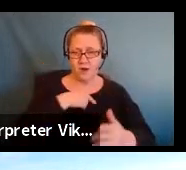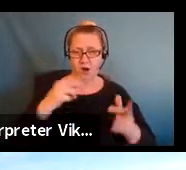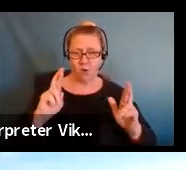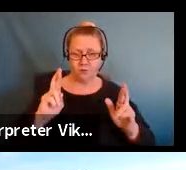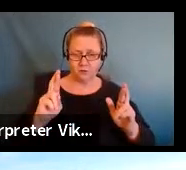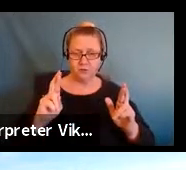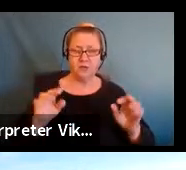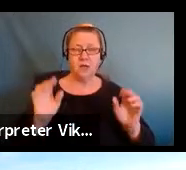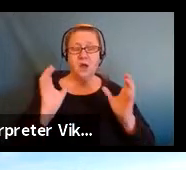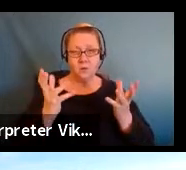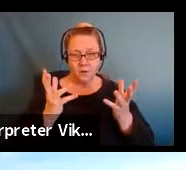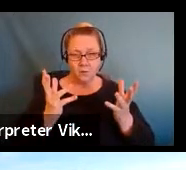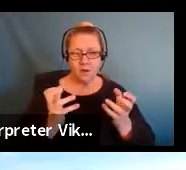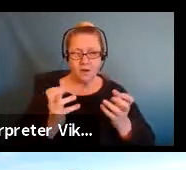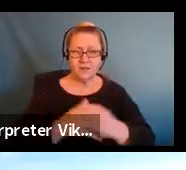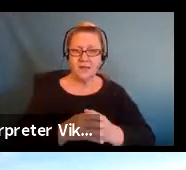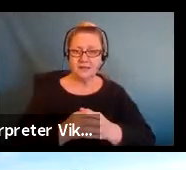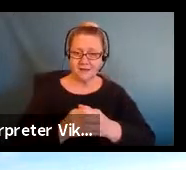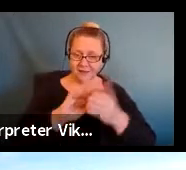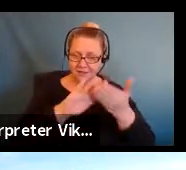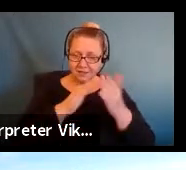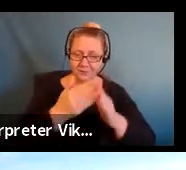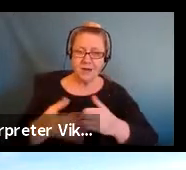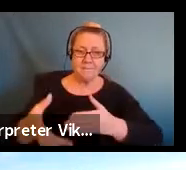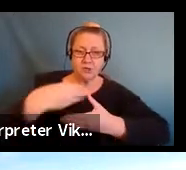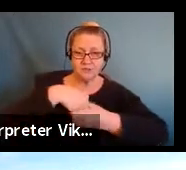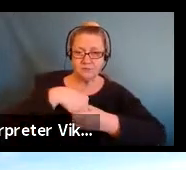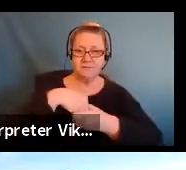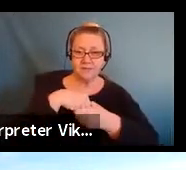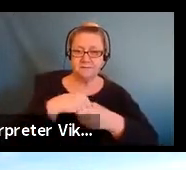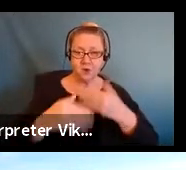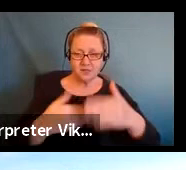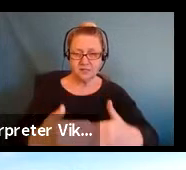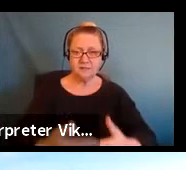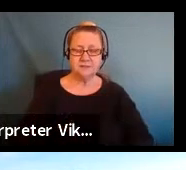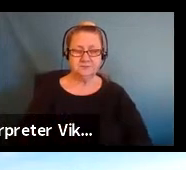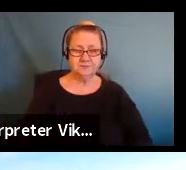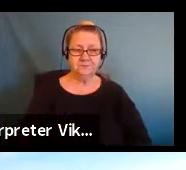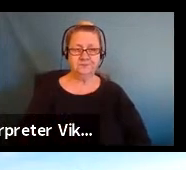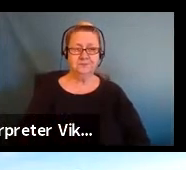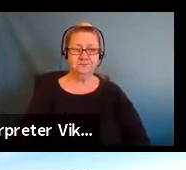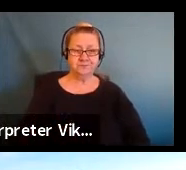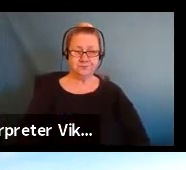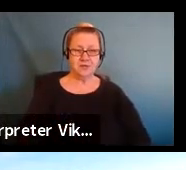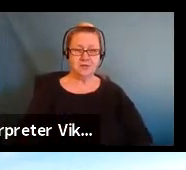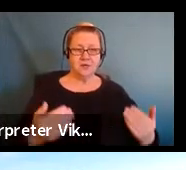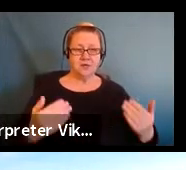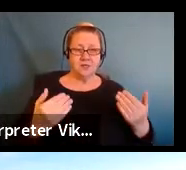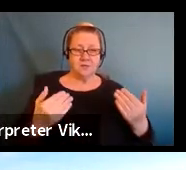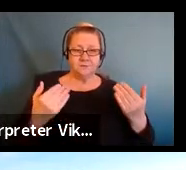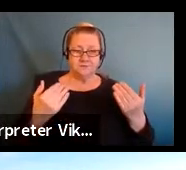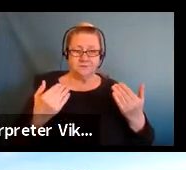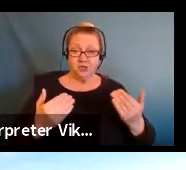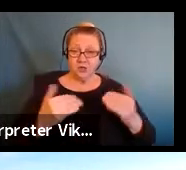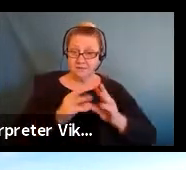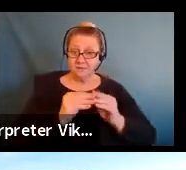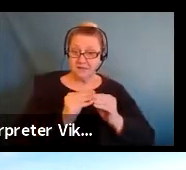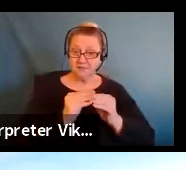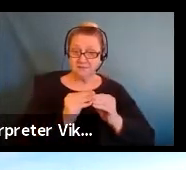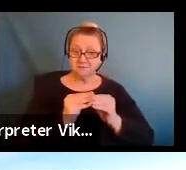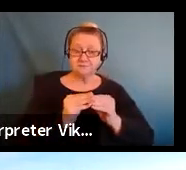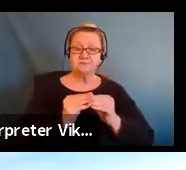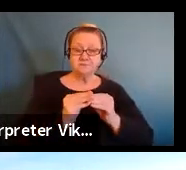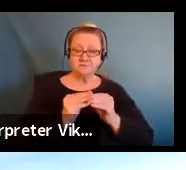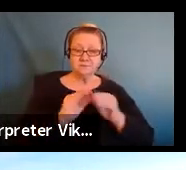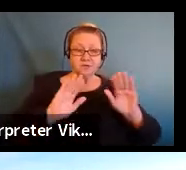this participatory community process. And today's meeting is going to focus on an